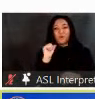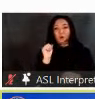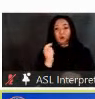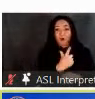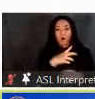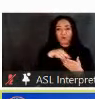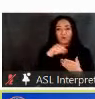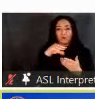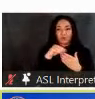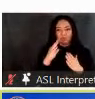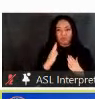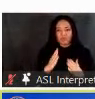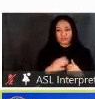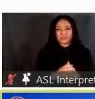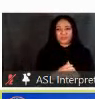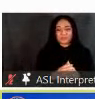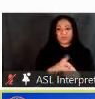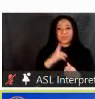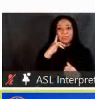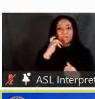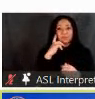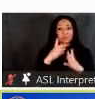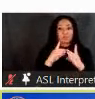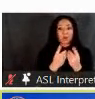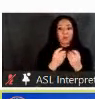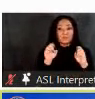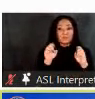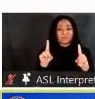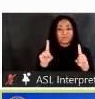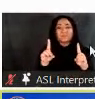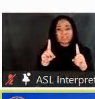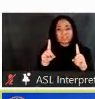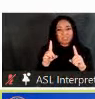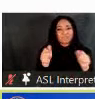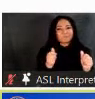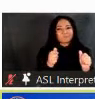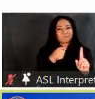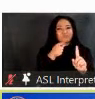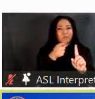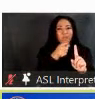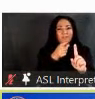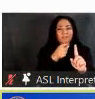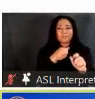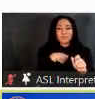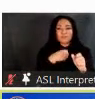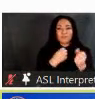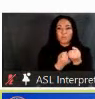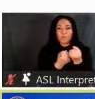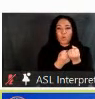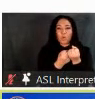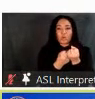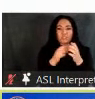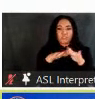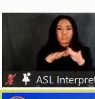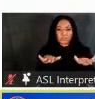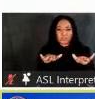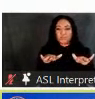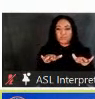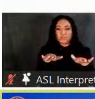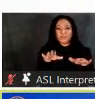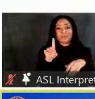The California Department of Education strives to support learners with disabilities at all levels. In early